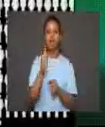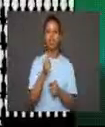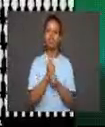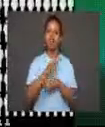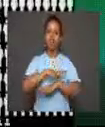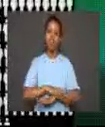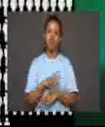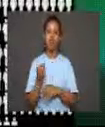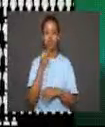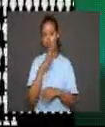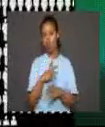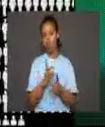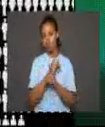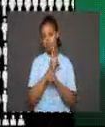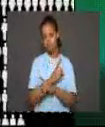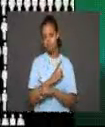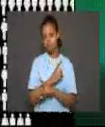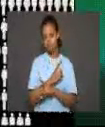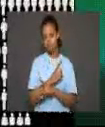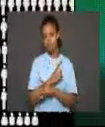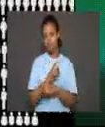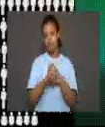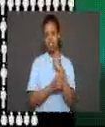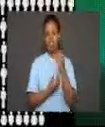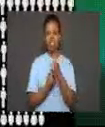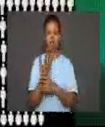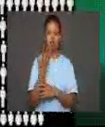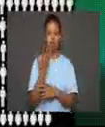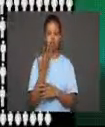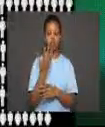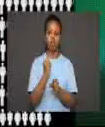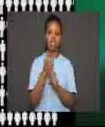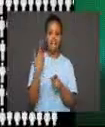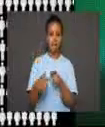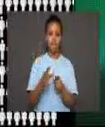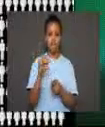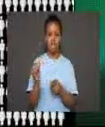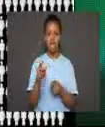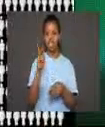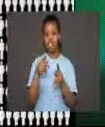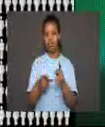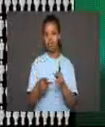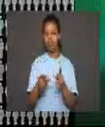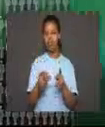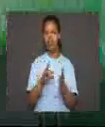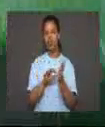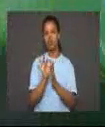to build infrastructure, are results of a population explosion.